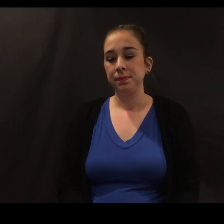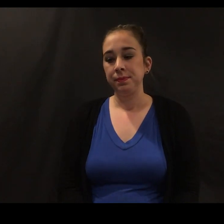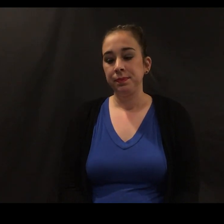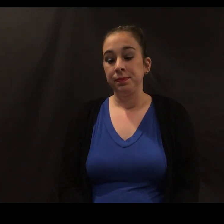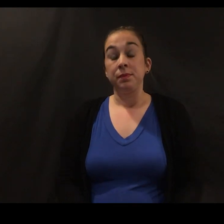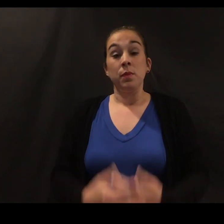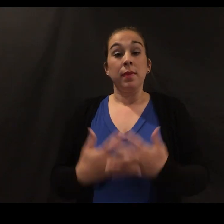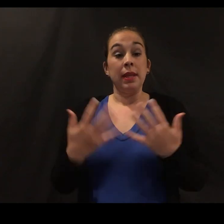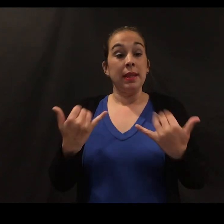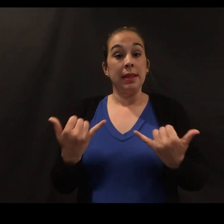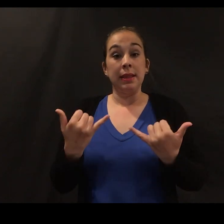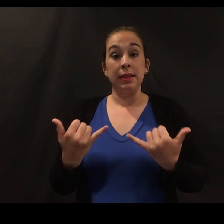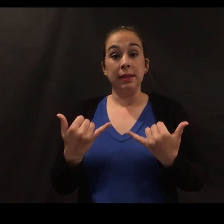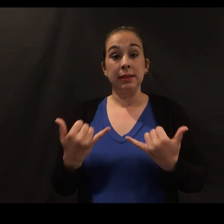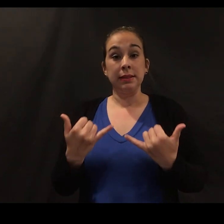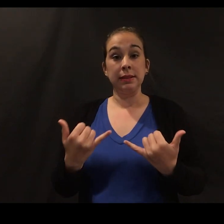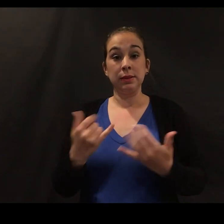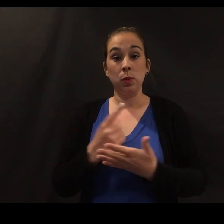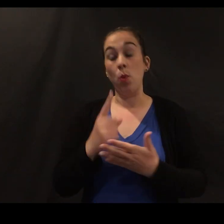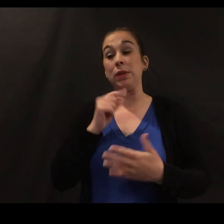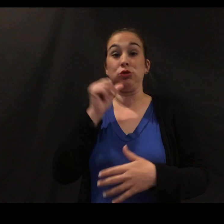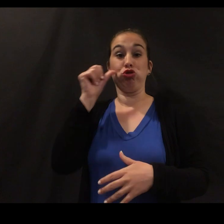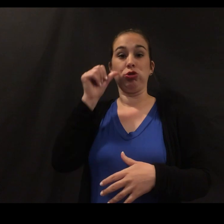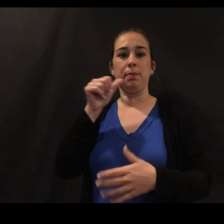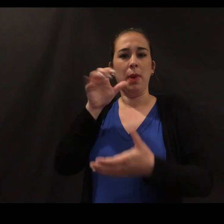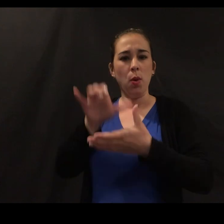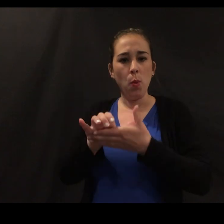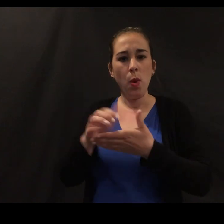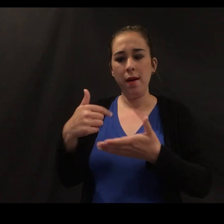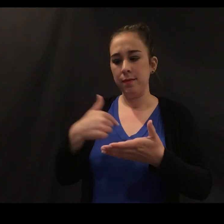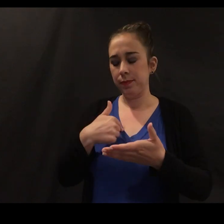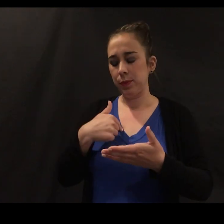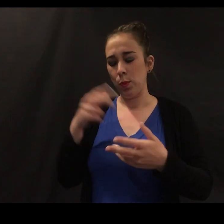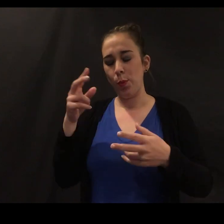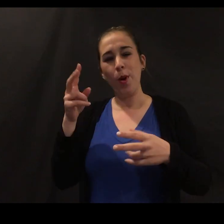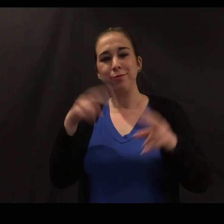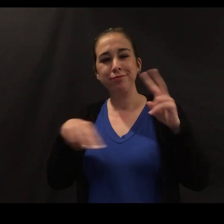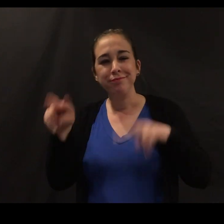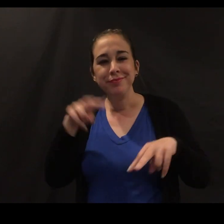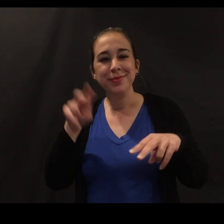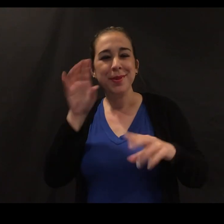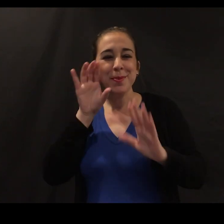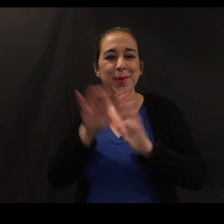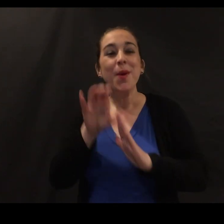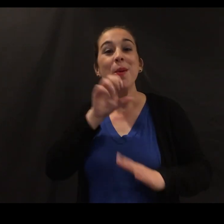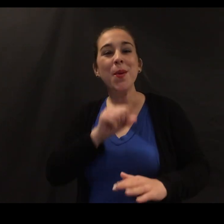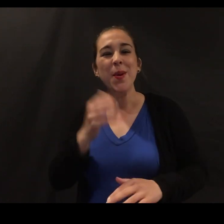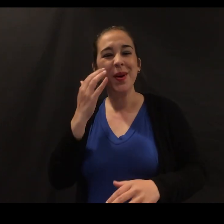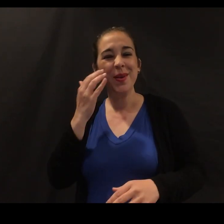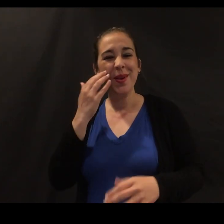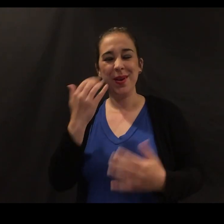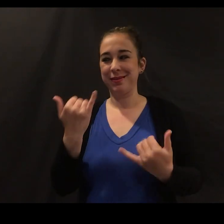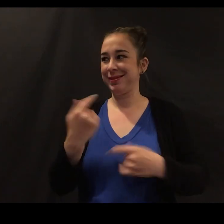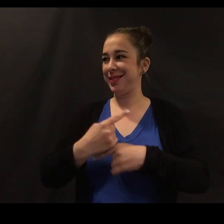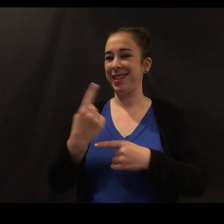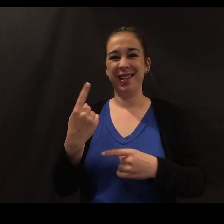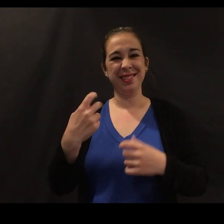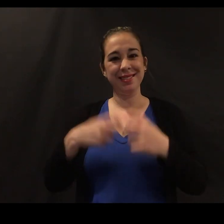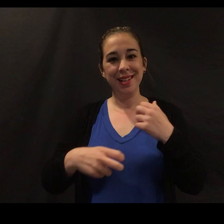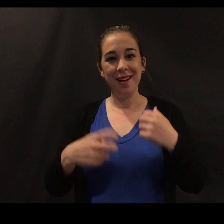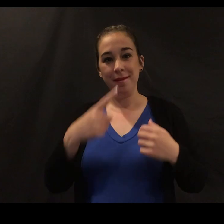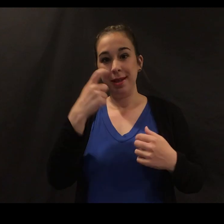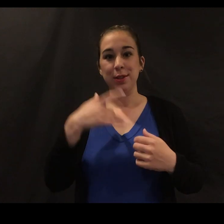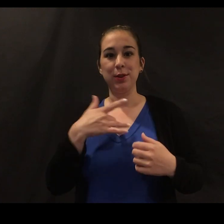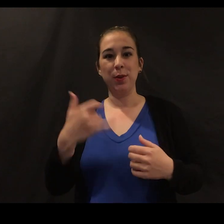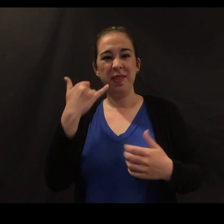This week, actually just yesterday, my wife and I were looking at some old pictures. You ever done that before, taking out? It's kind of hard to do that nowadays because they're generally on your